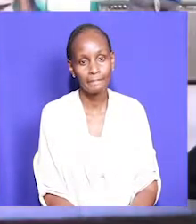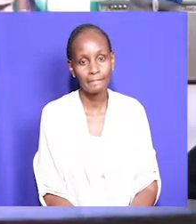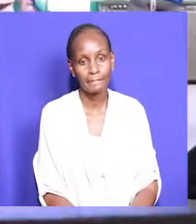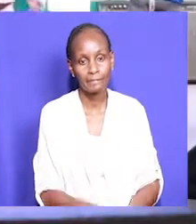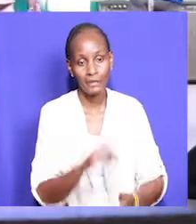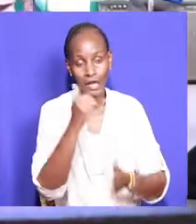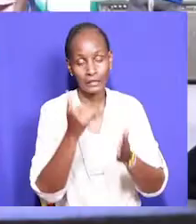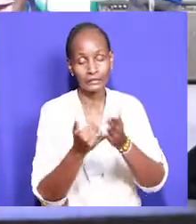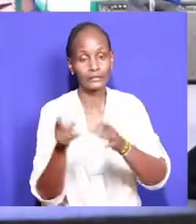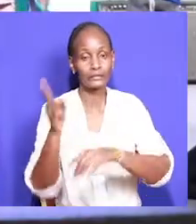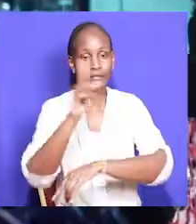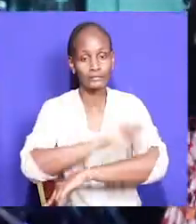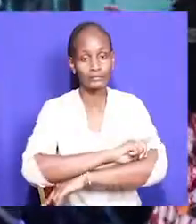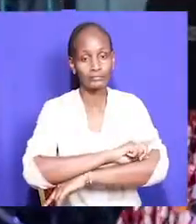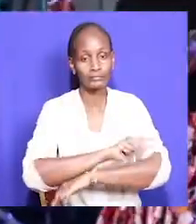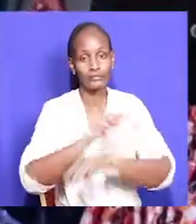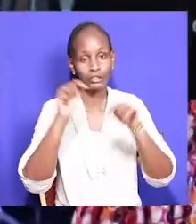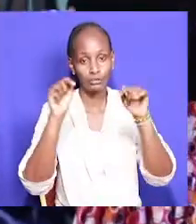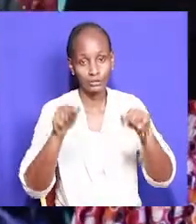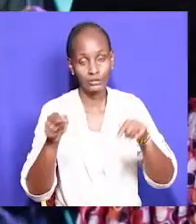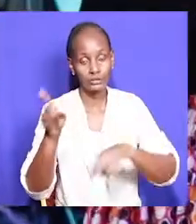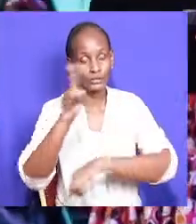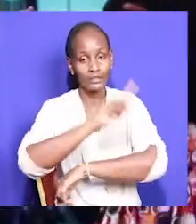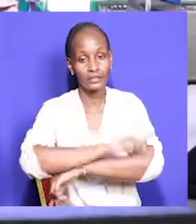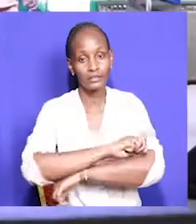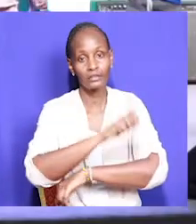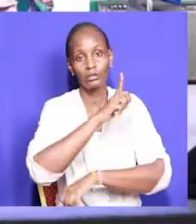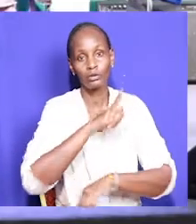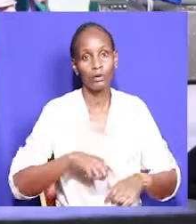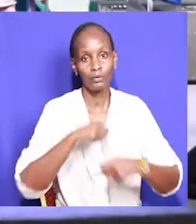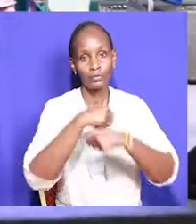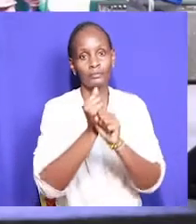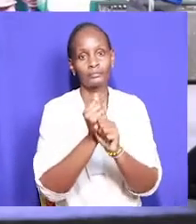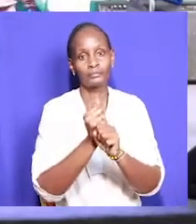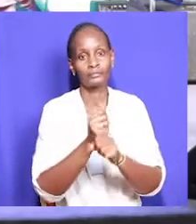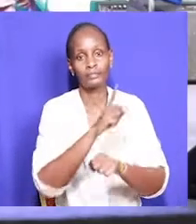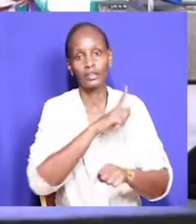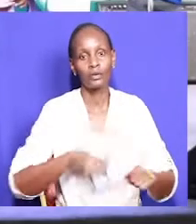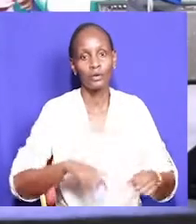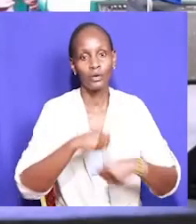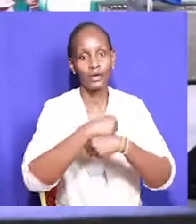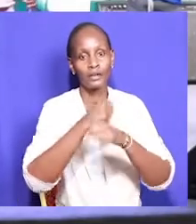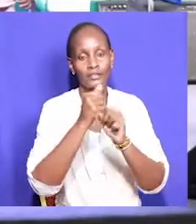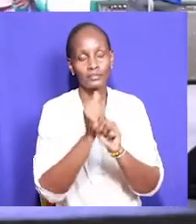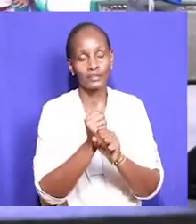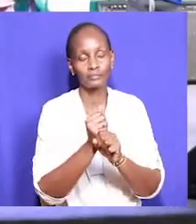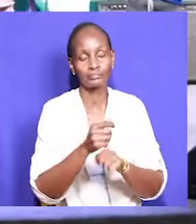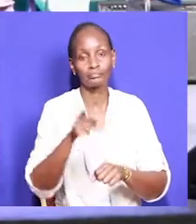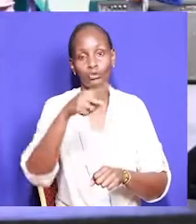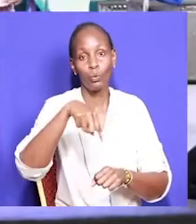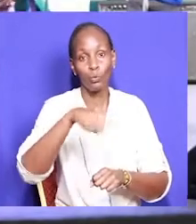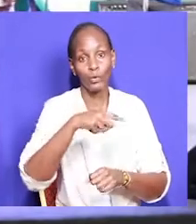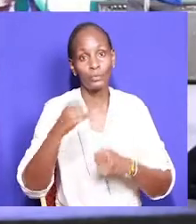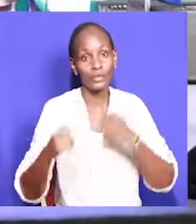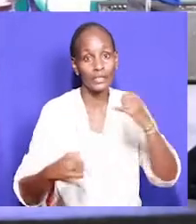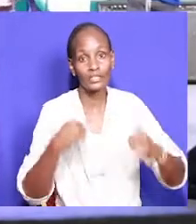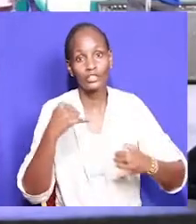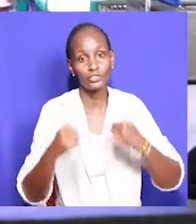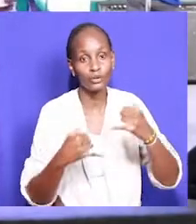This is the day, this is the day that the Lord has made, that the Lord has